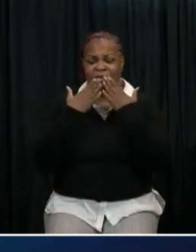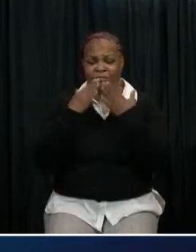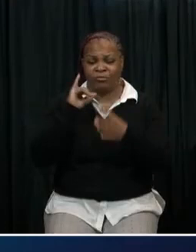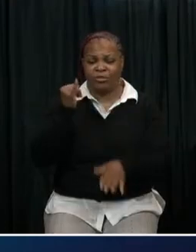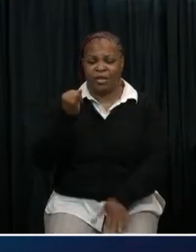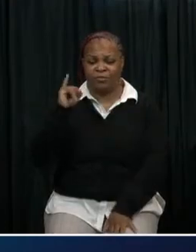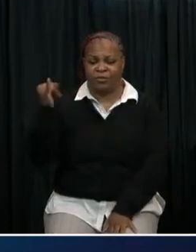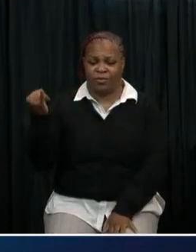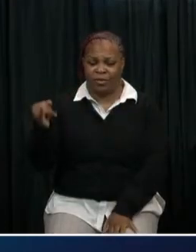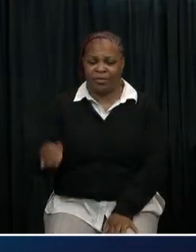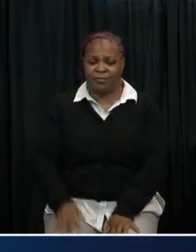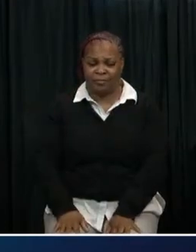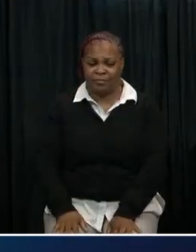the speaker before me.